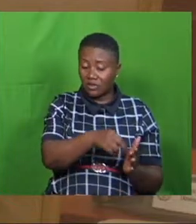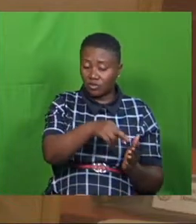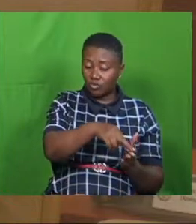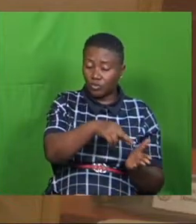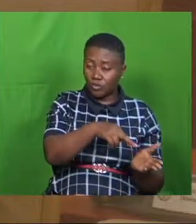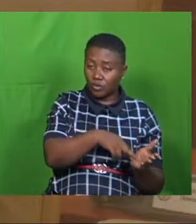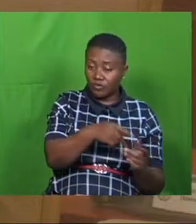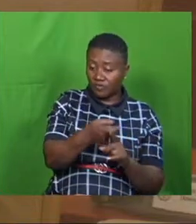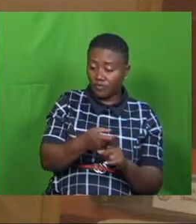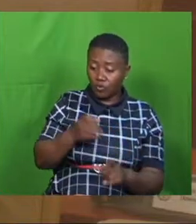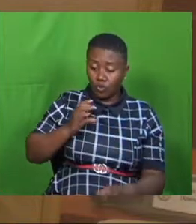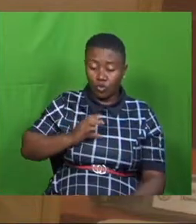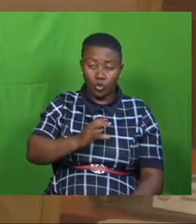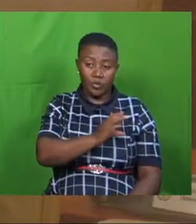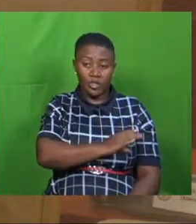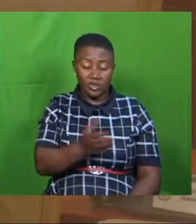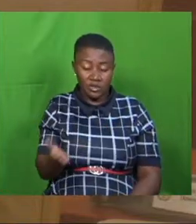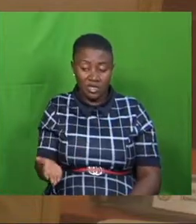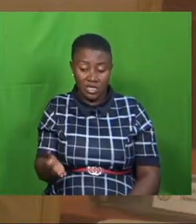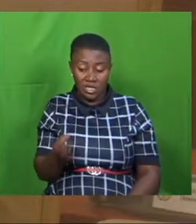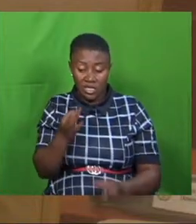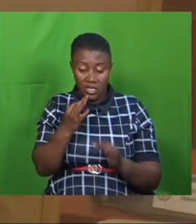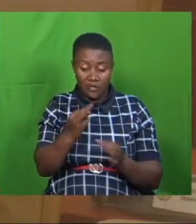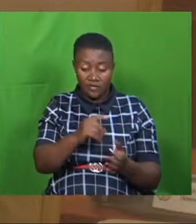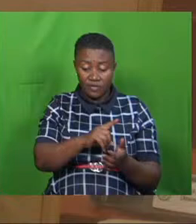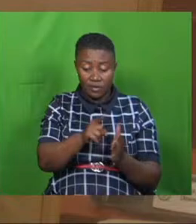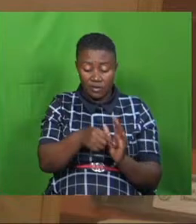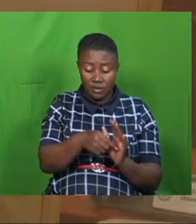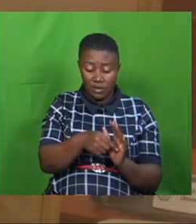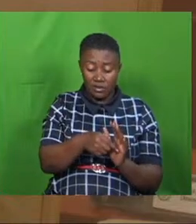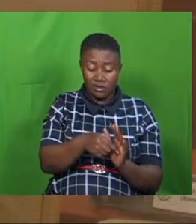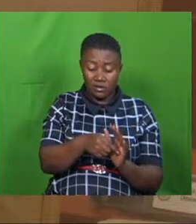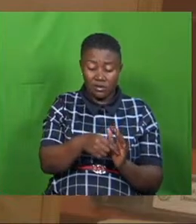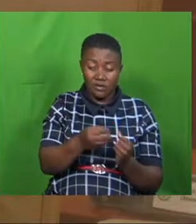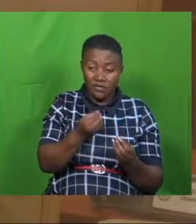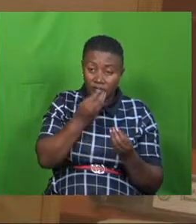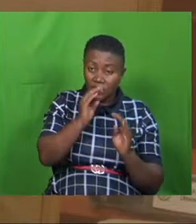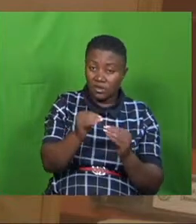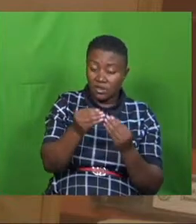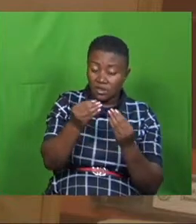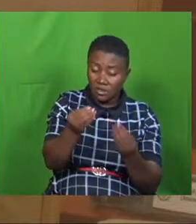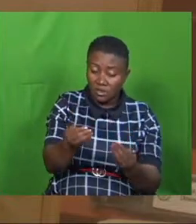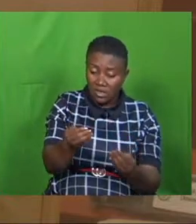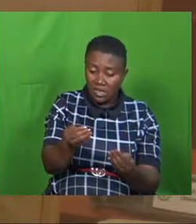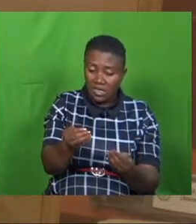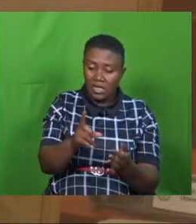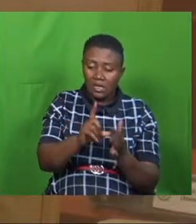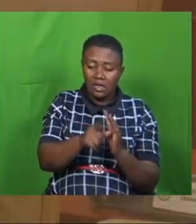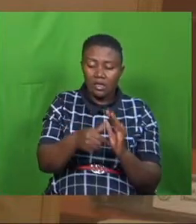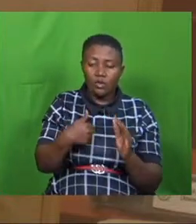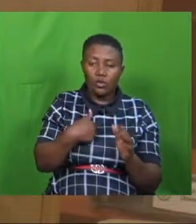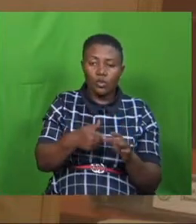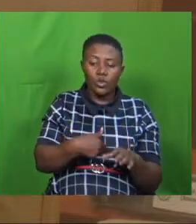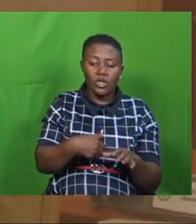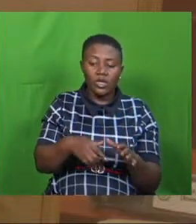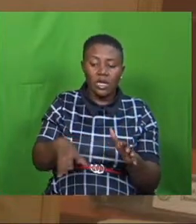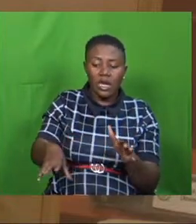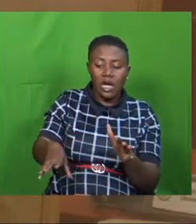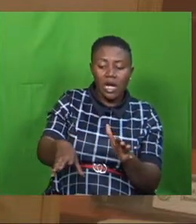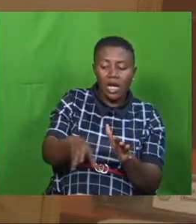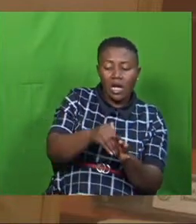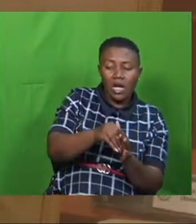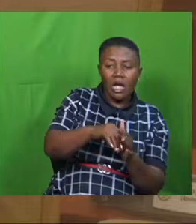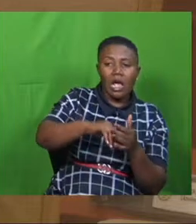If this information was provided, it is a matter of fact. And we have captured facts as they were presented to